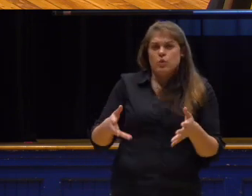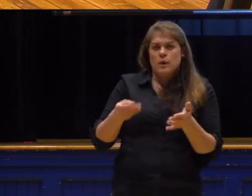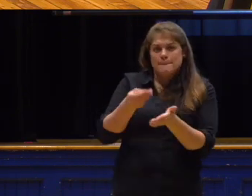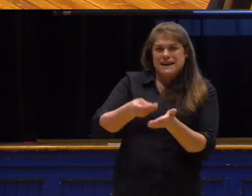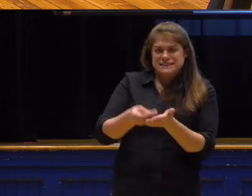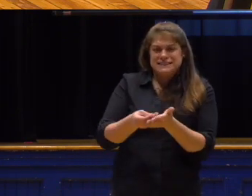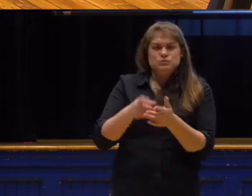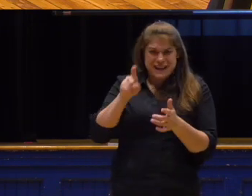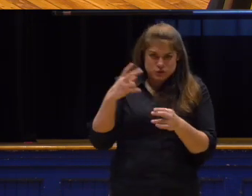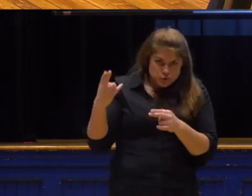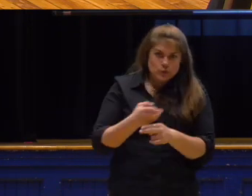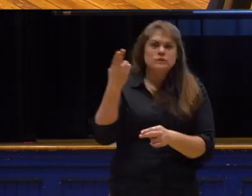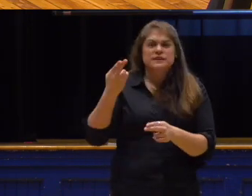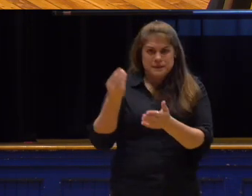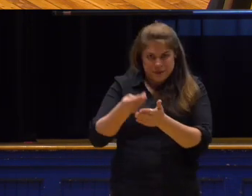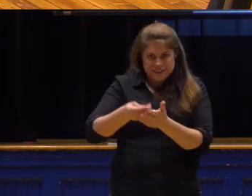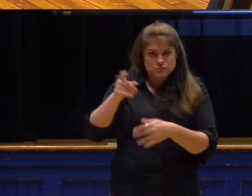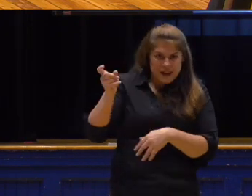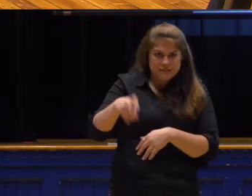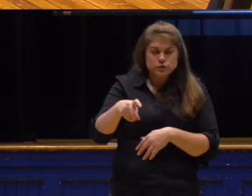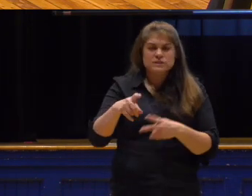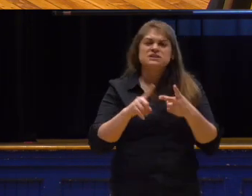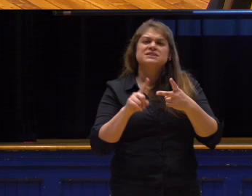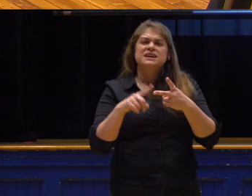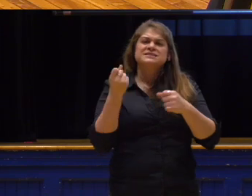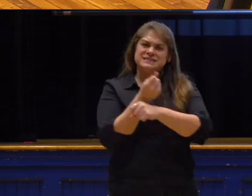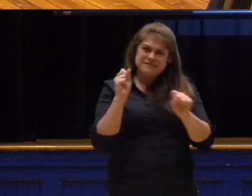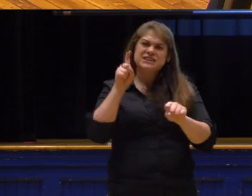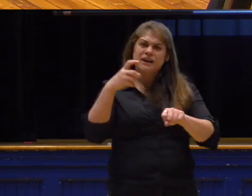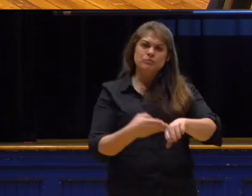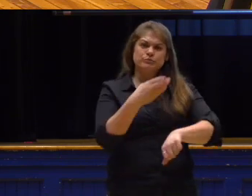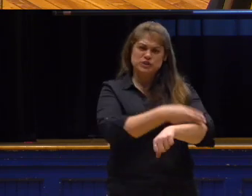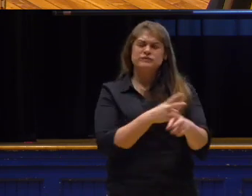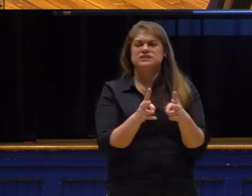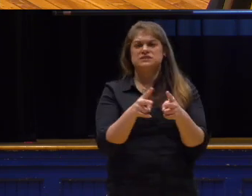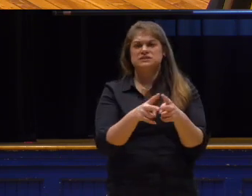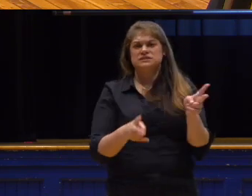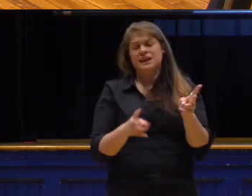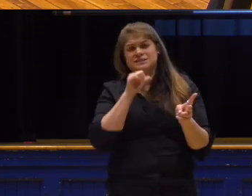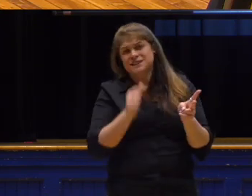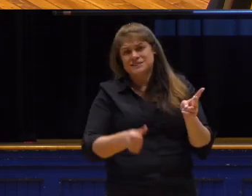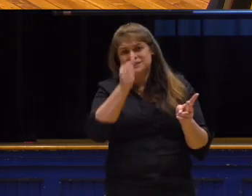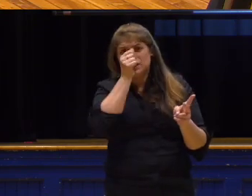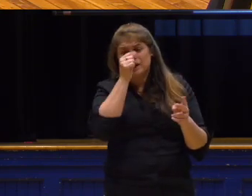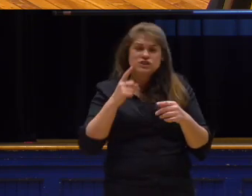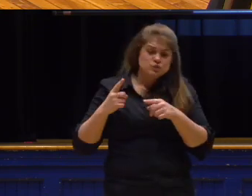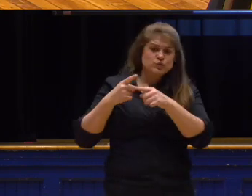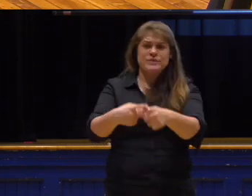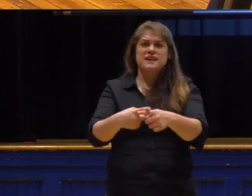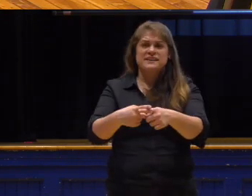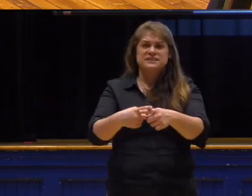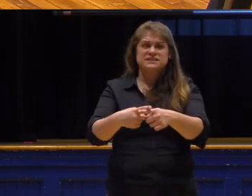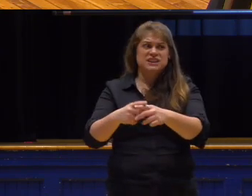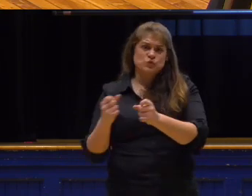has to be used, The safety has to be improved. We know it's no secret. You go to the X, you're